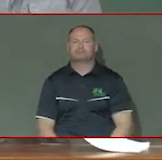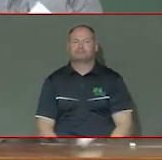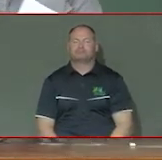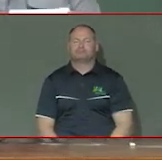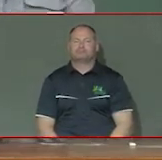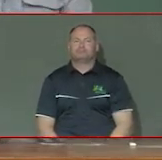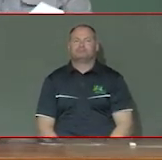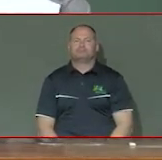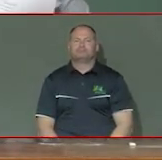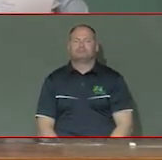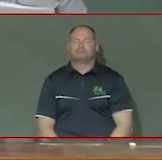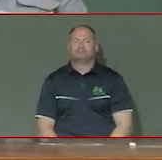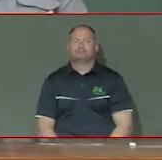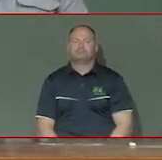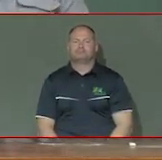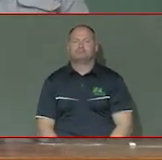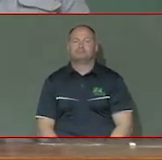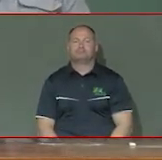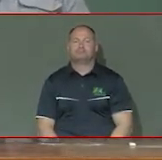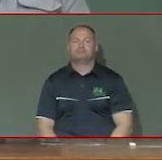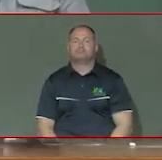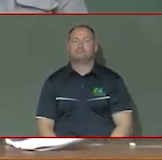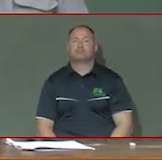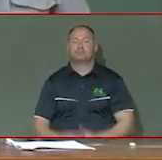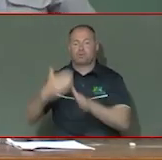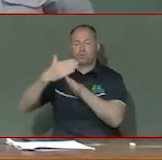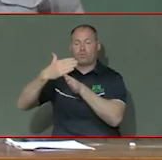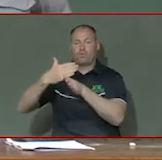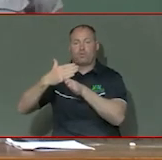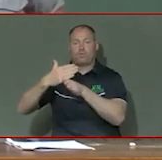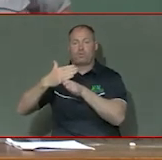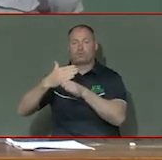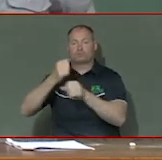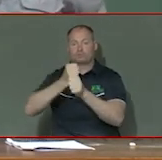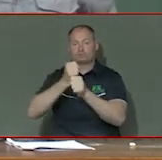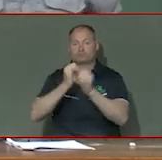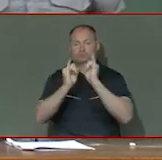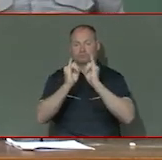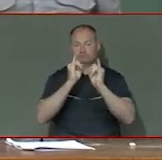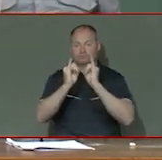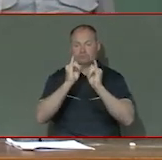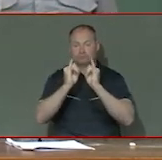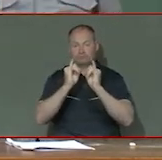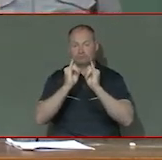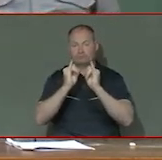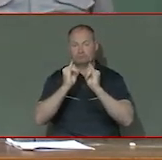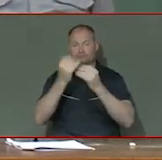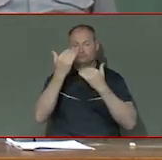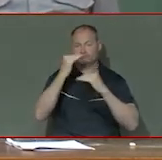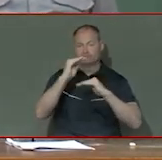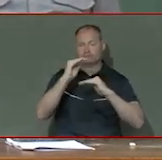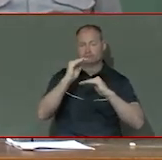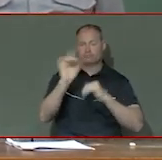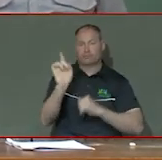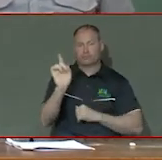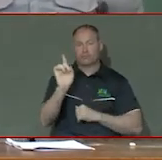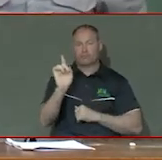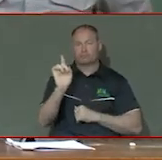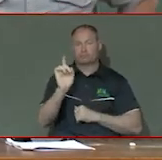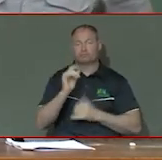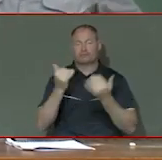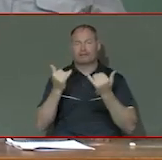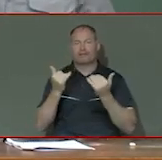Right, now people, the last section of work on grade 11 before we start the grade 12 work is the following type of